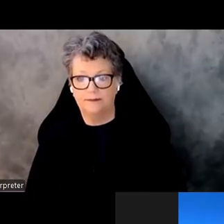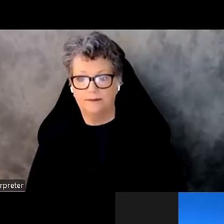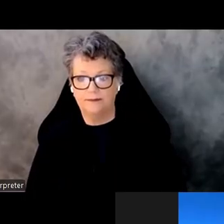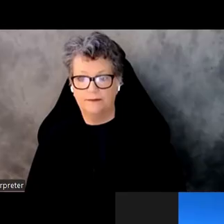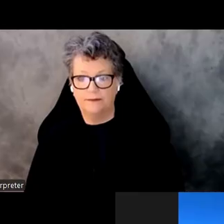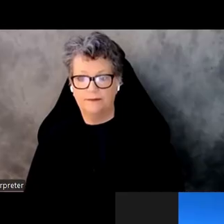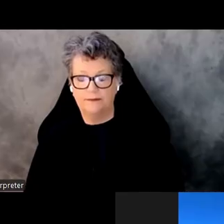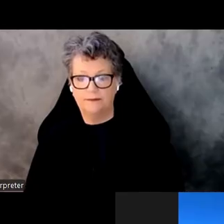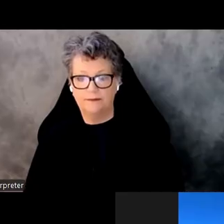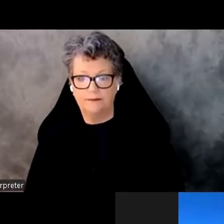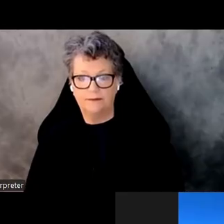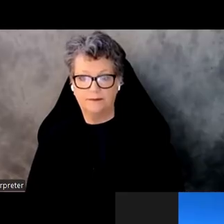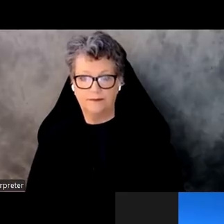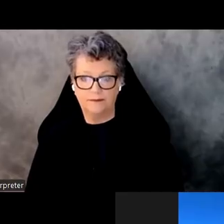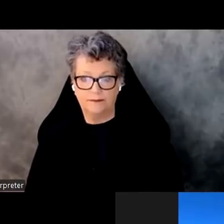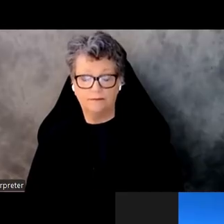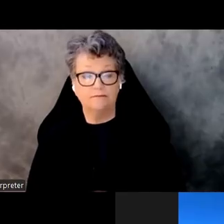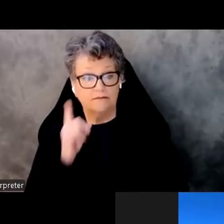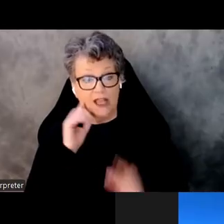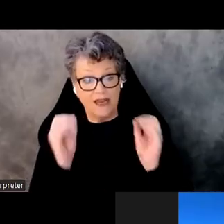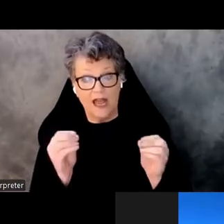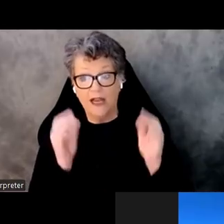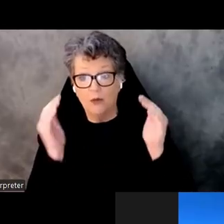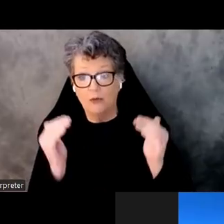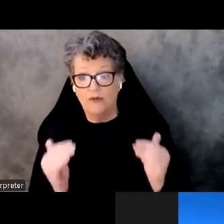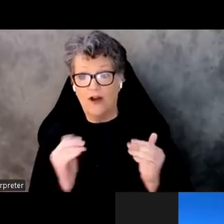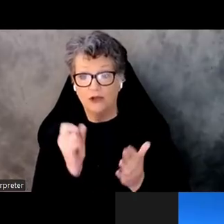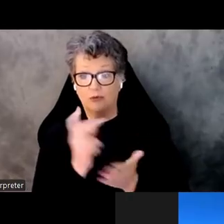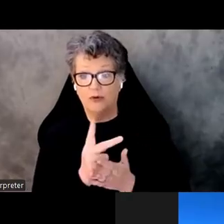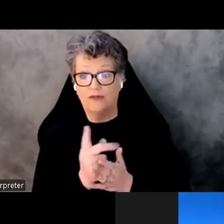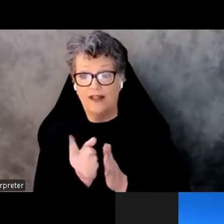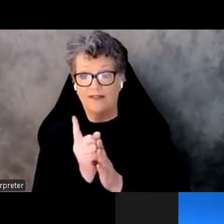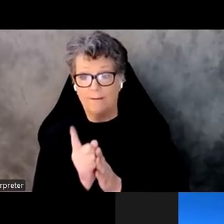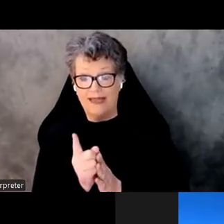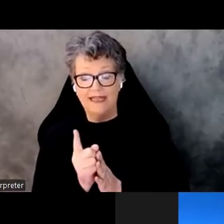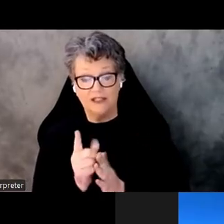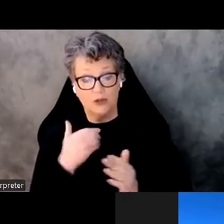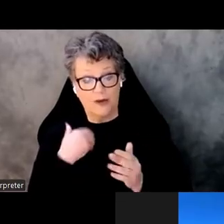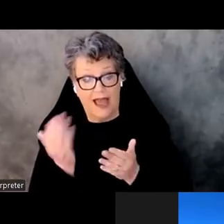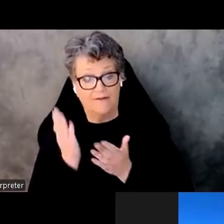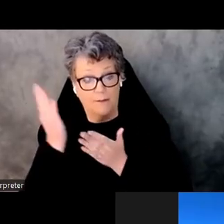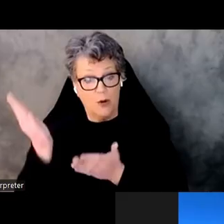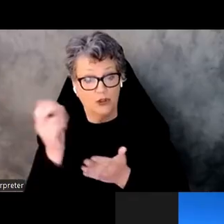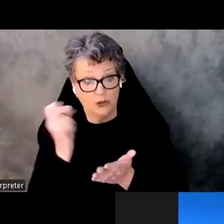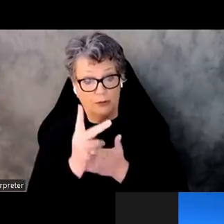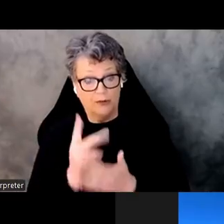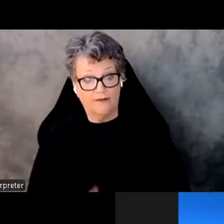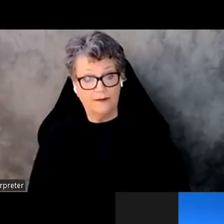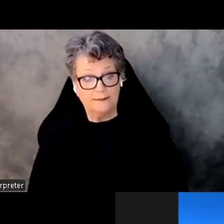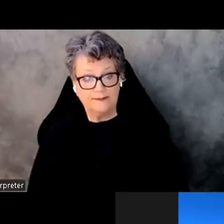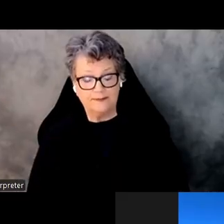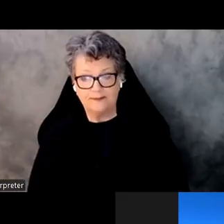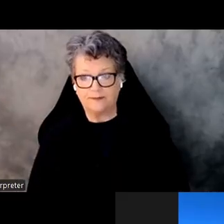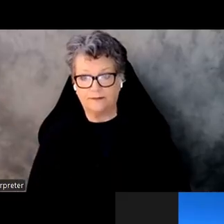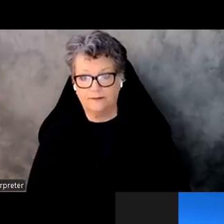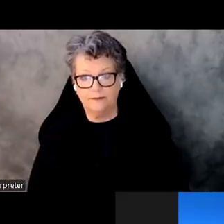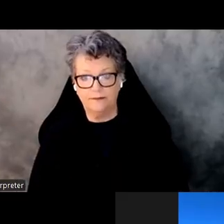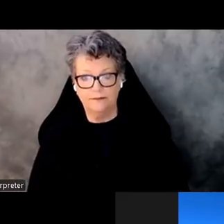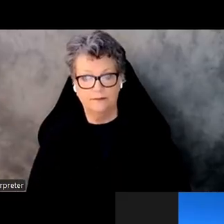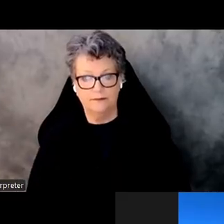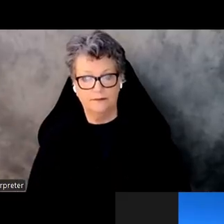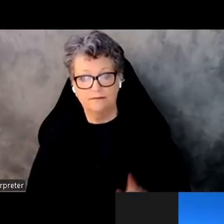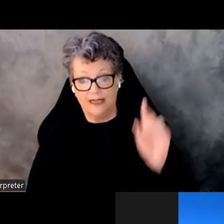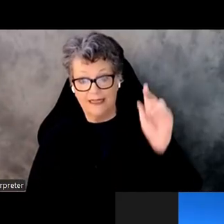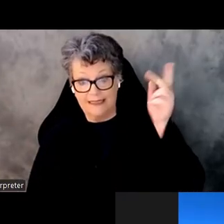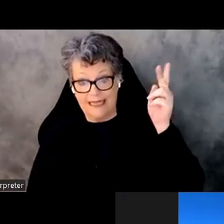Okay. Hearing none, we will move on to approval of the minutes. Do we have a motion to approve? So moved.